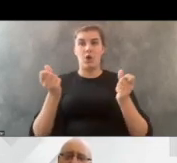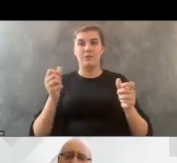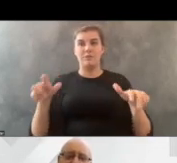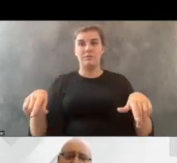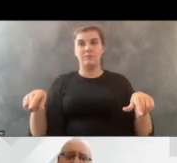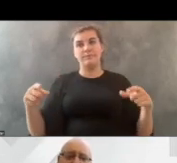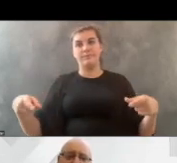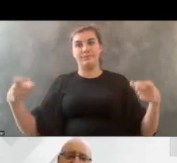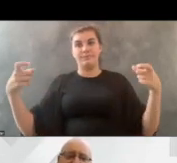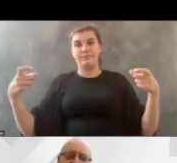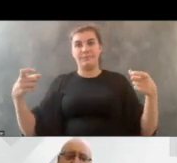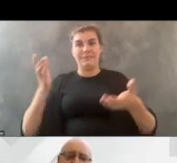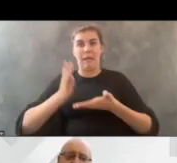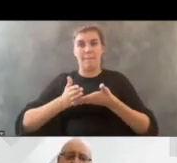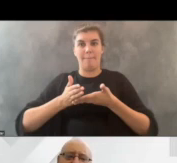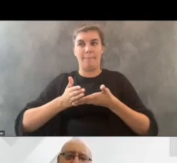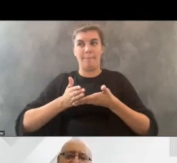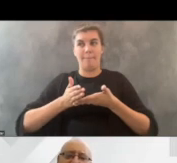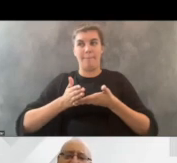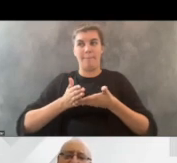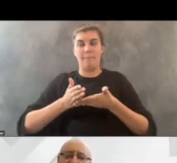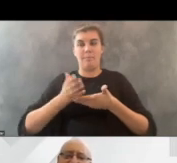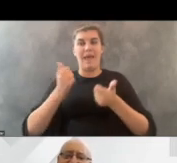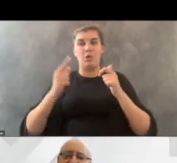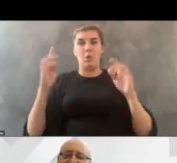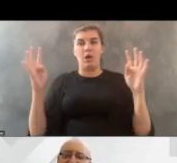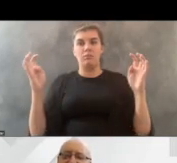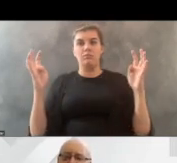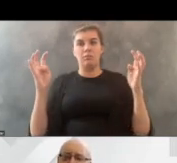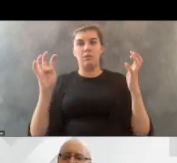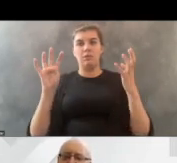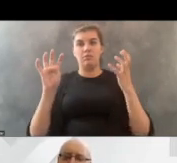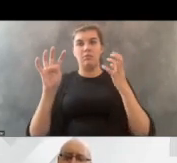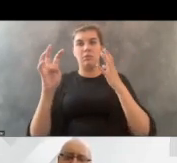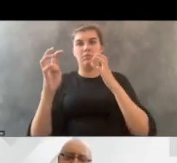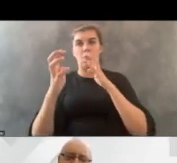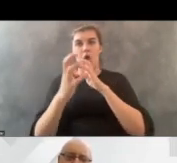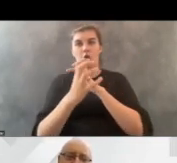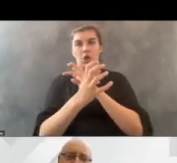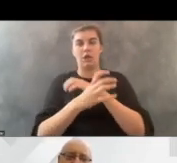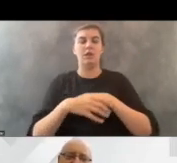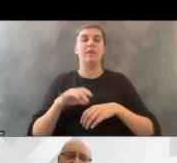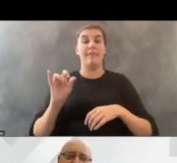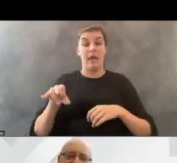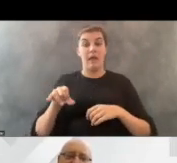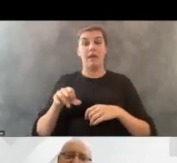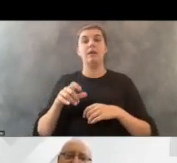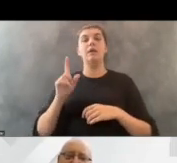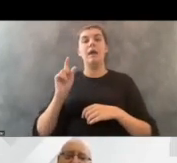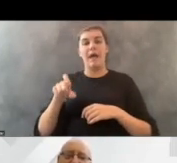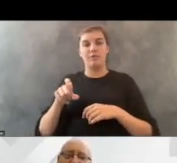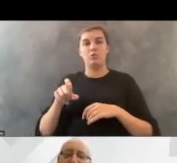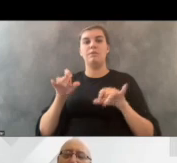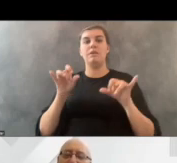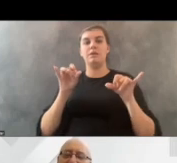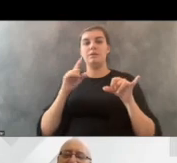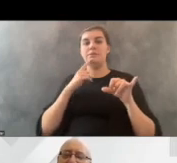it. The louder audible walk indication and louder locator tone comes from the far end of the crosswalk as